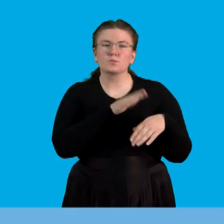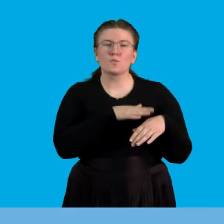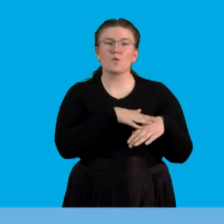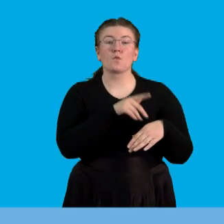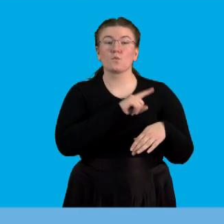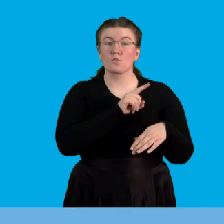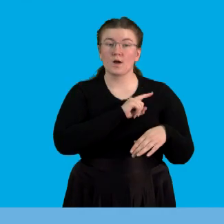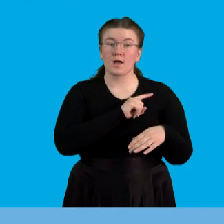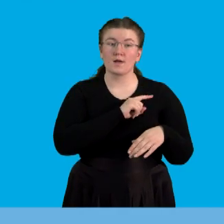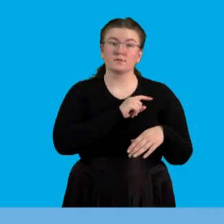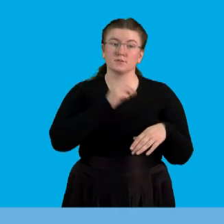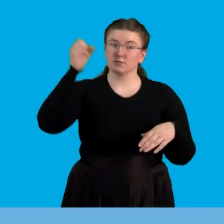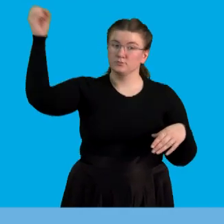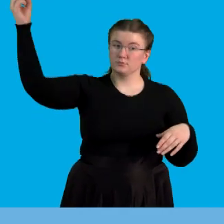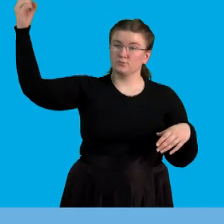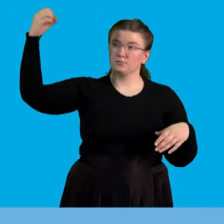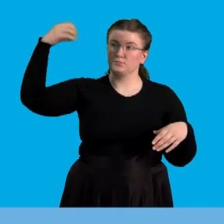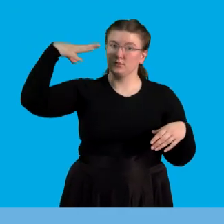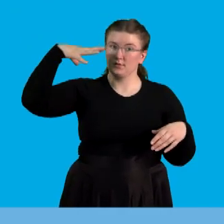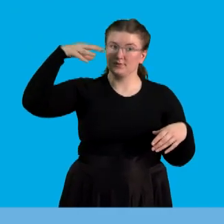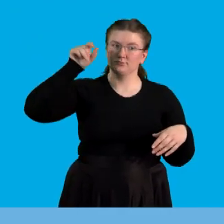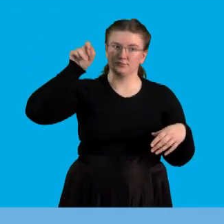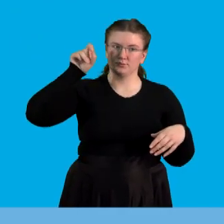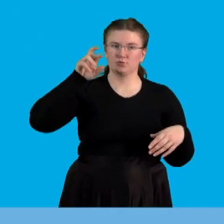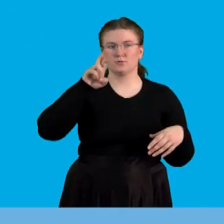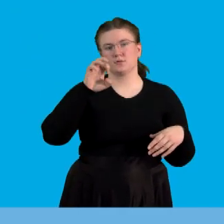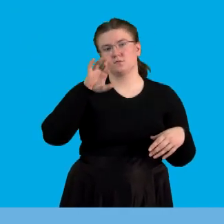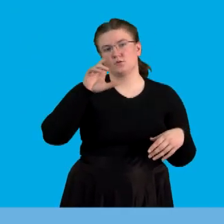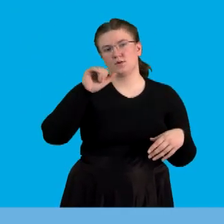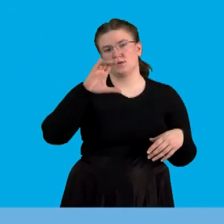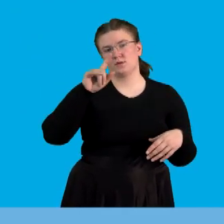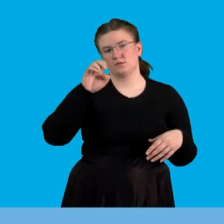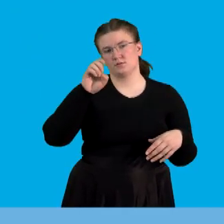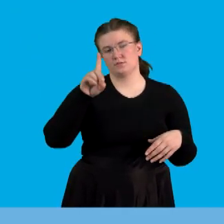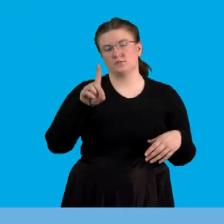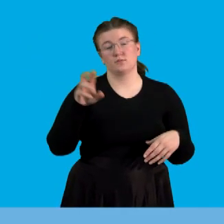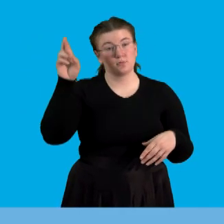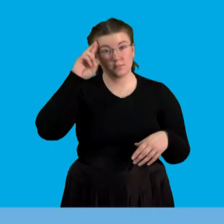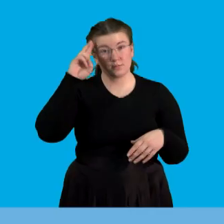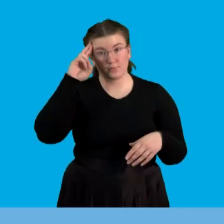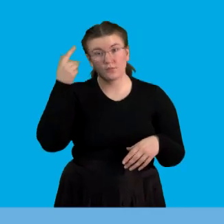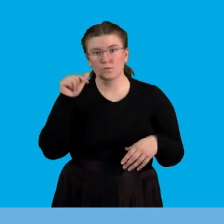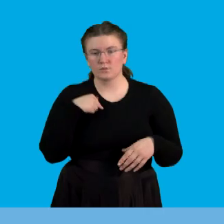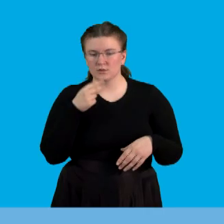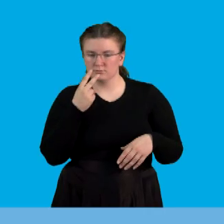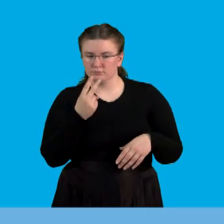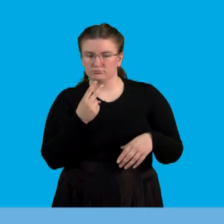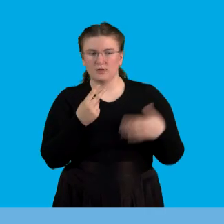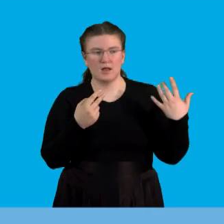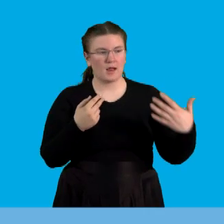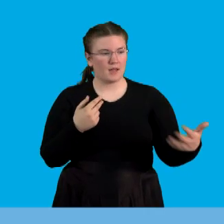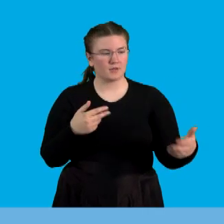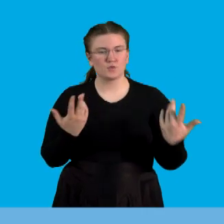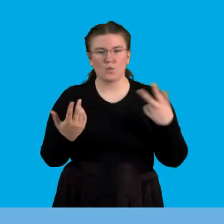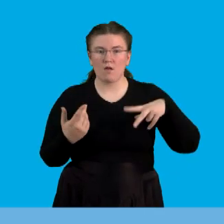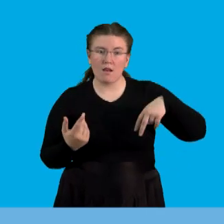is because the light is going to be refracted. Remember, when you are looking at we can be looking at our legs or